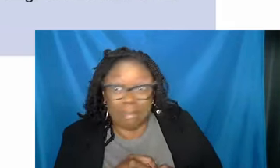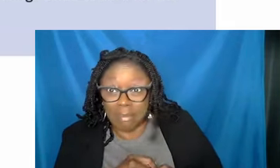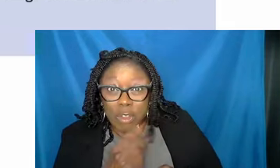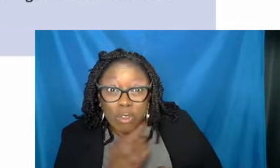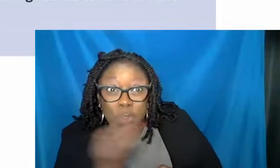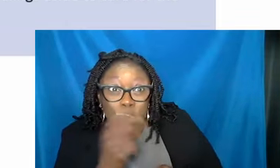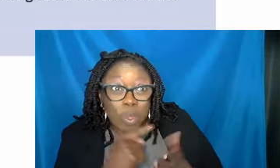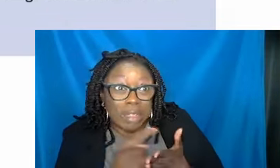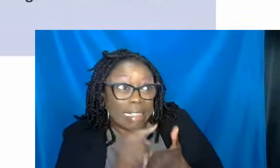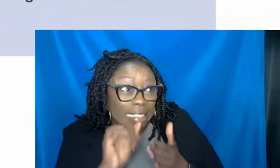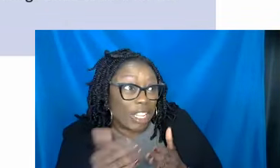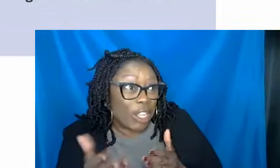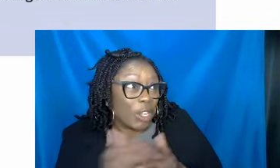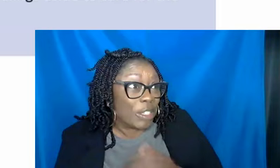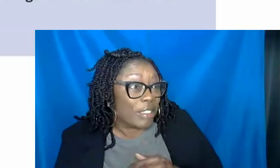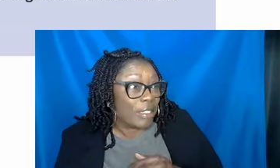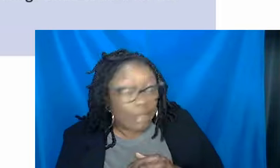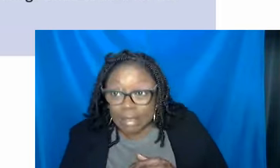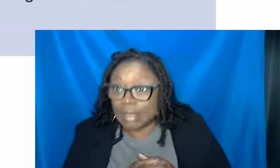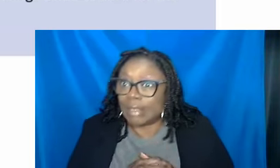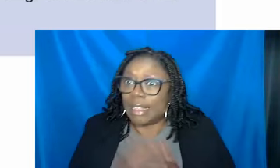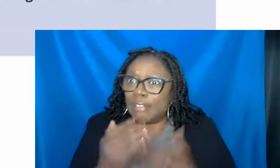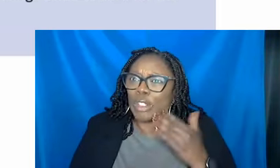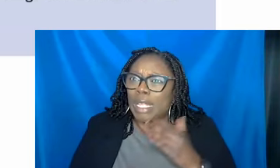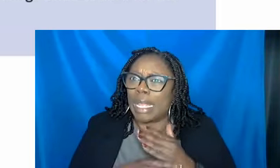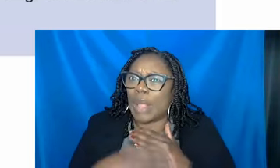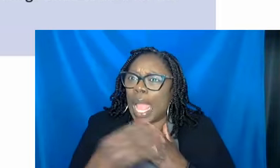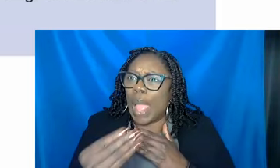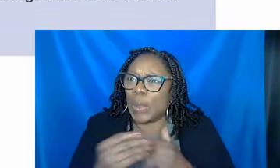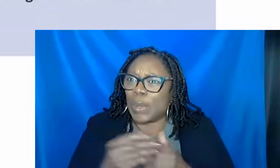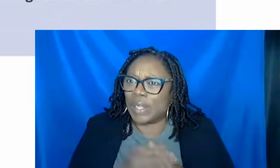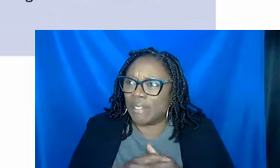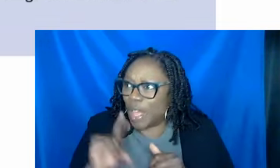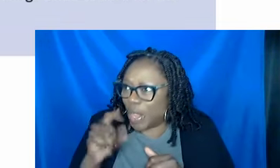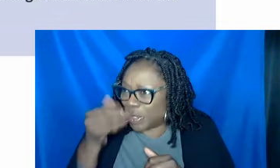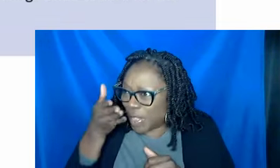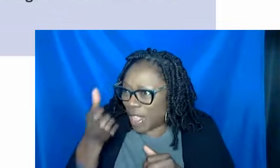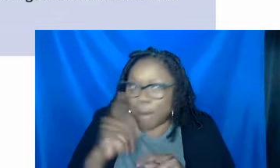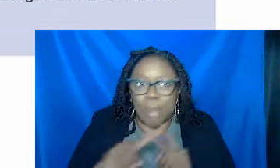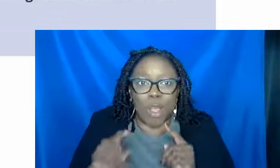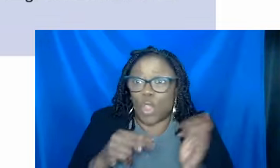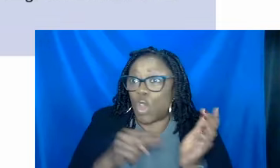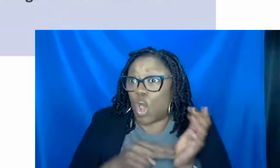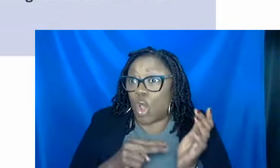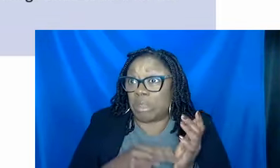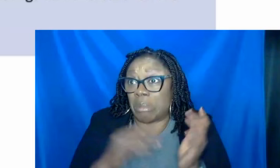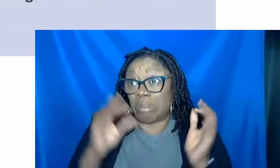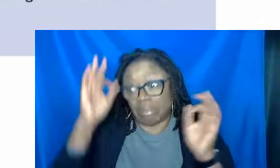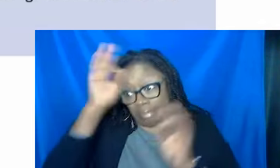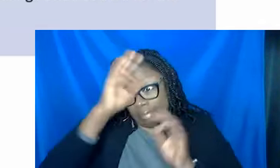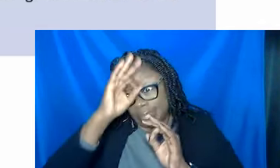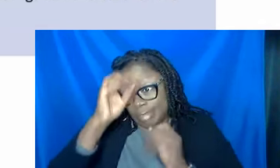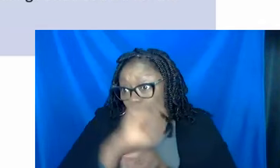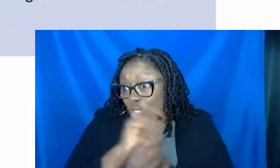weeks. Someone kicked her out, probably found out she was there, right? But the nurse was doing dressing changes,